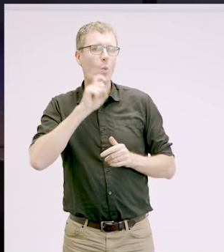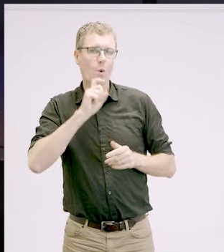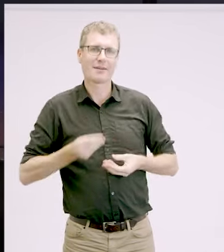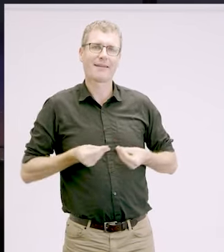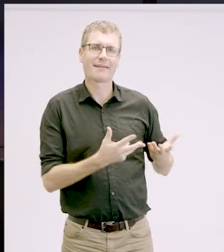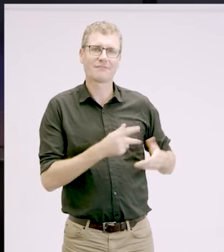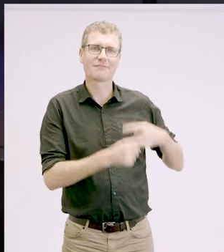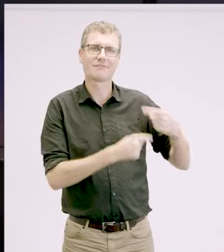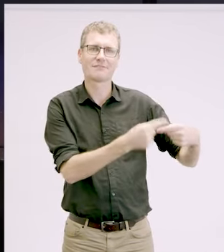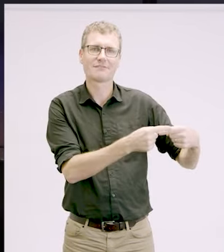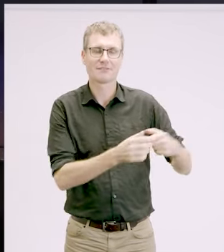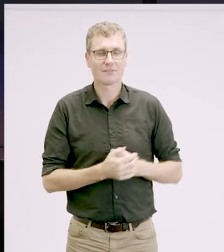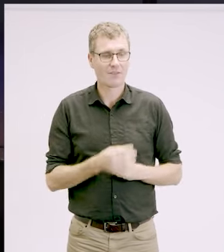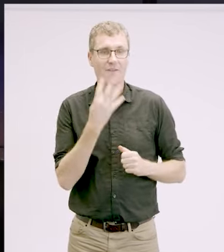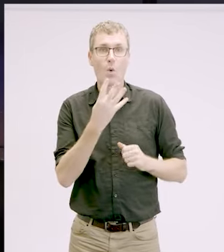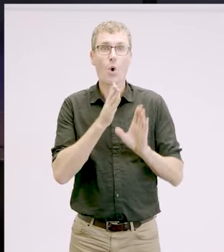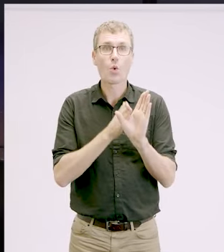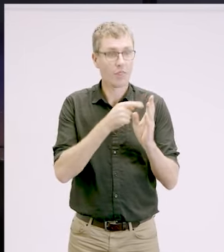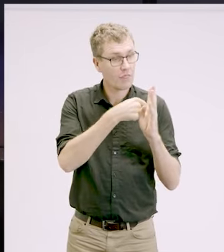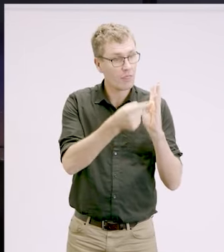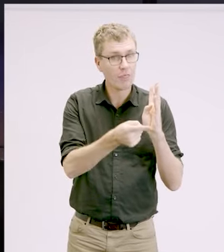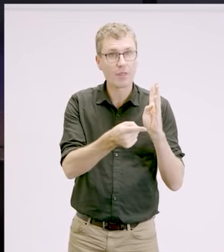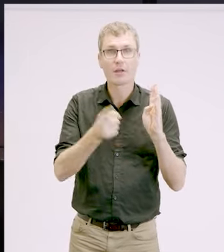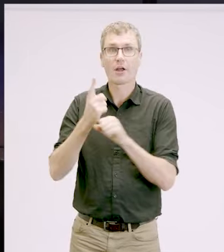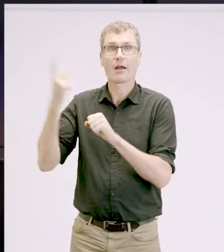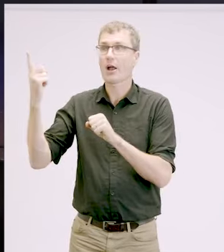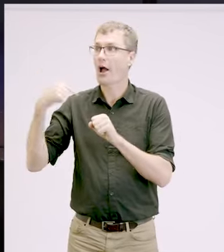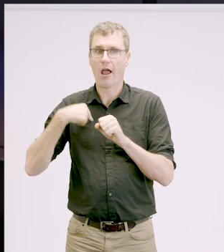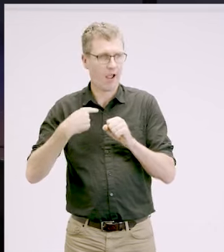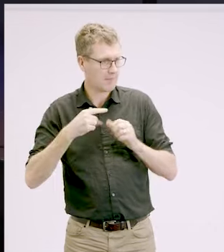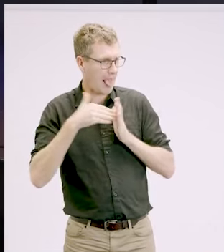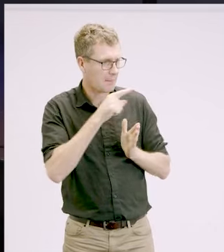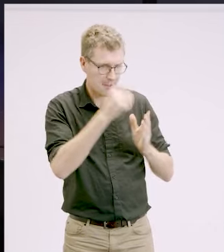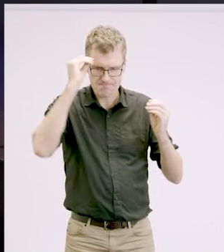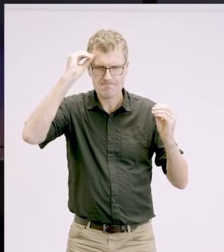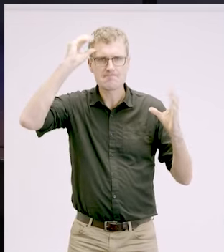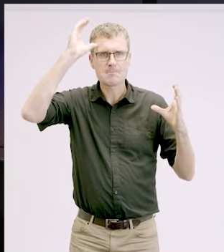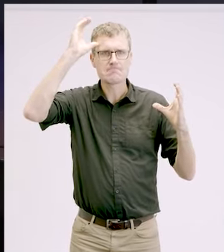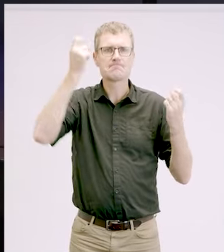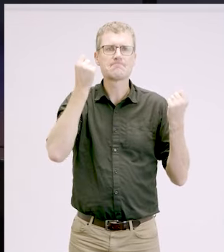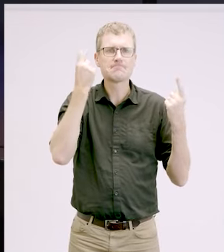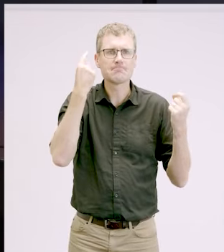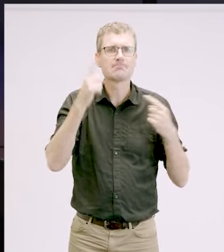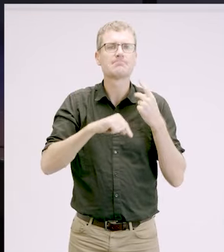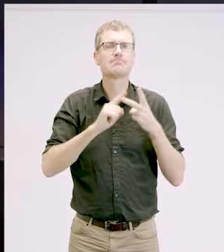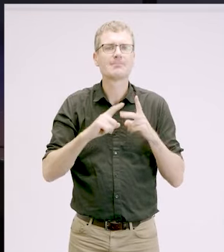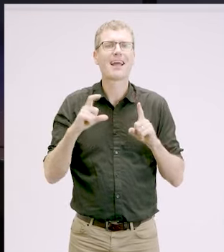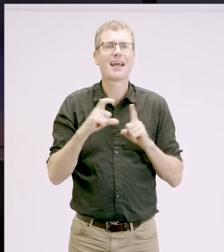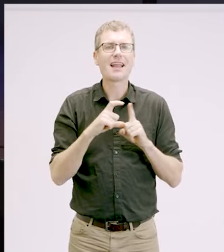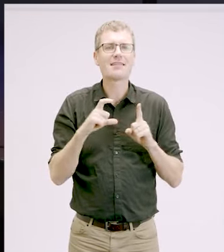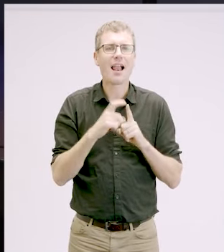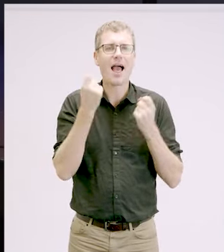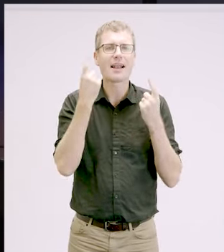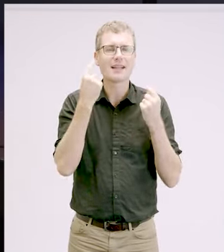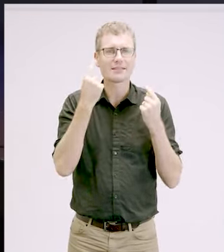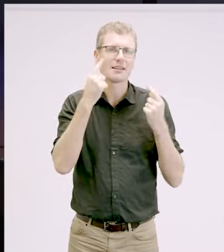food and wine and gave them the vegetables. And as for these four youths, God gave them learning and skill in all literature and wisdom,